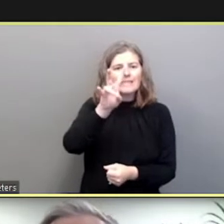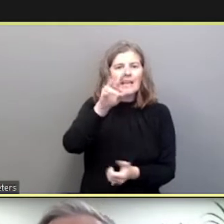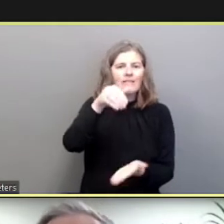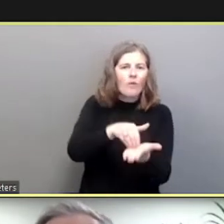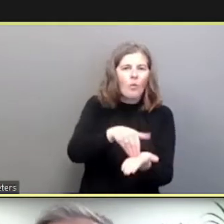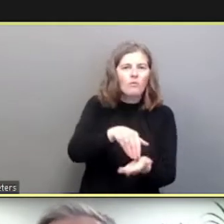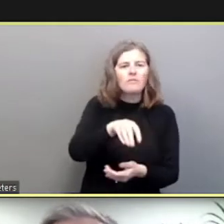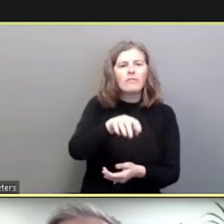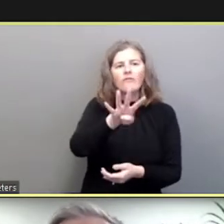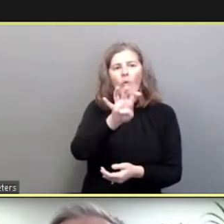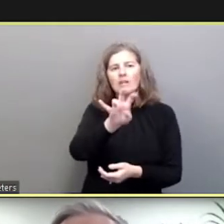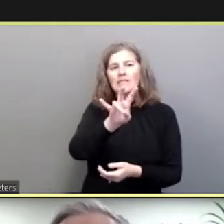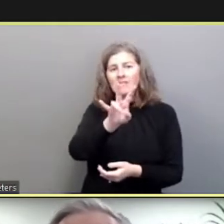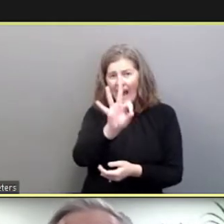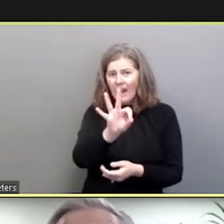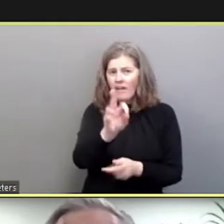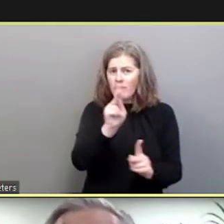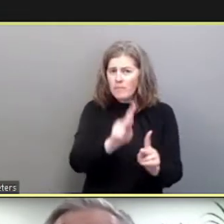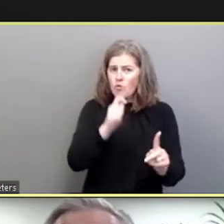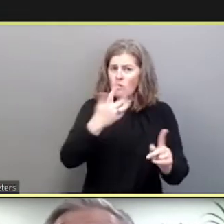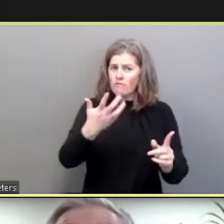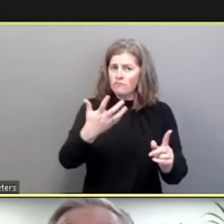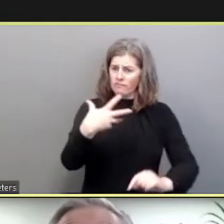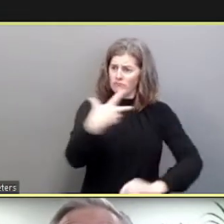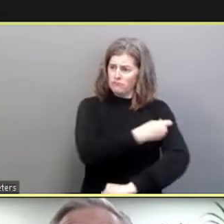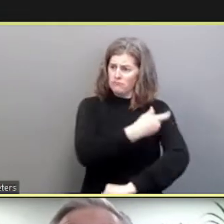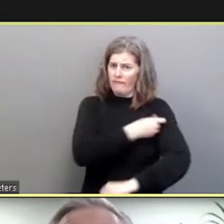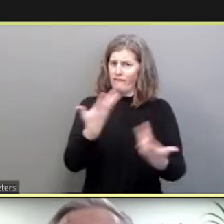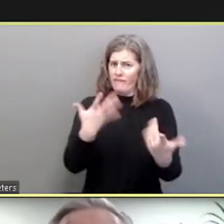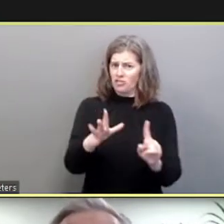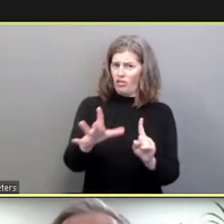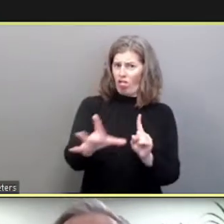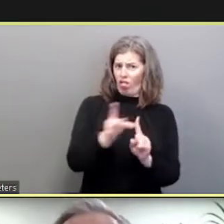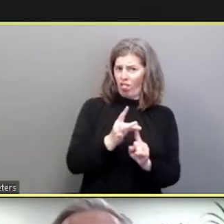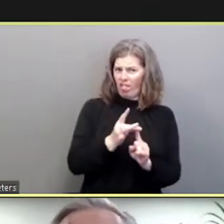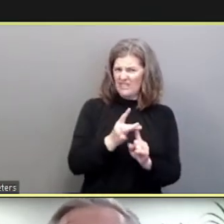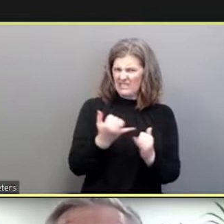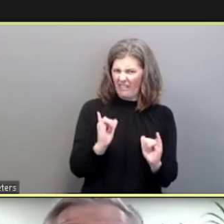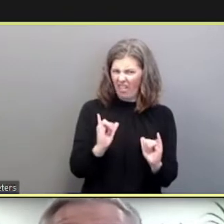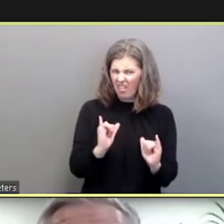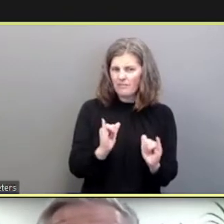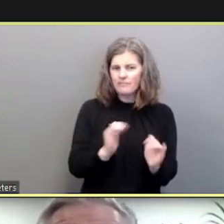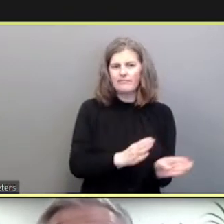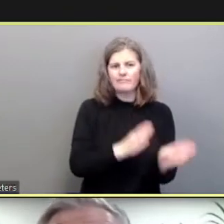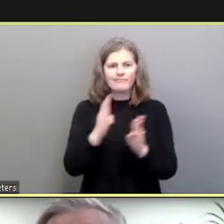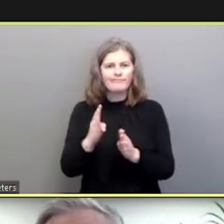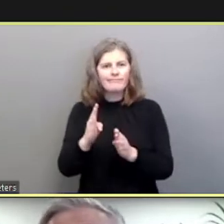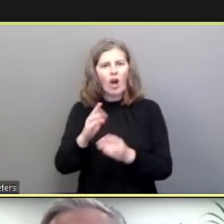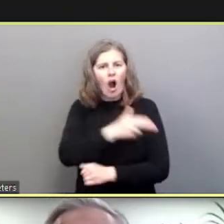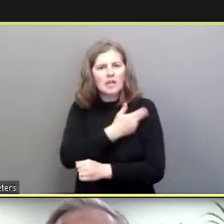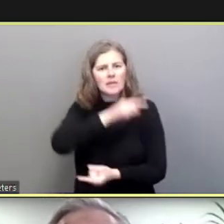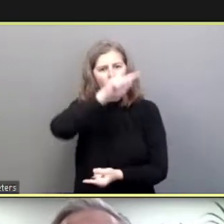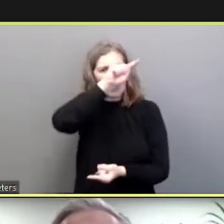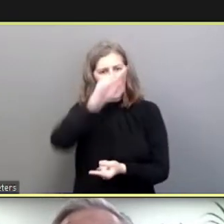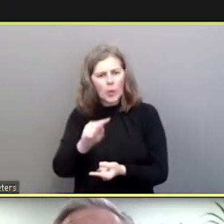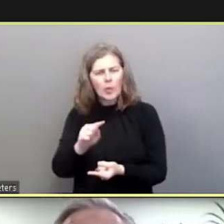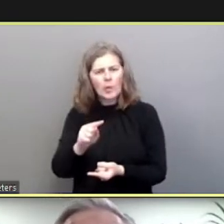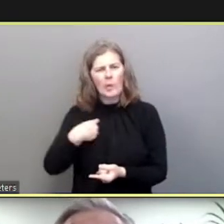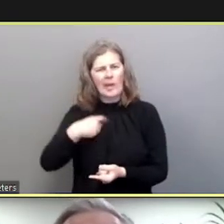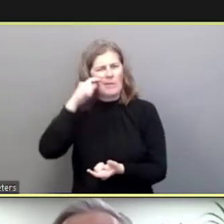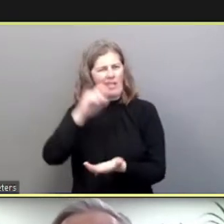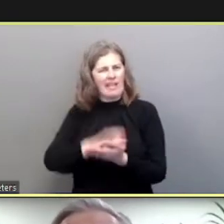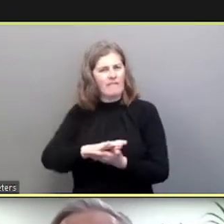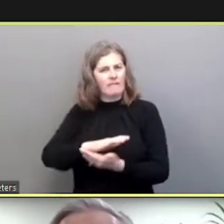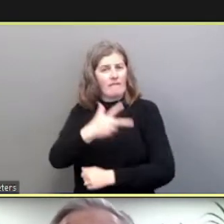7,479 cases in vaccinated individuals just in the past 4 weeks, less hospitalizations, and we believe the